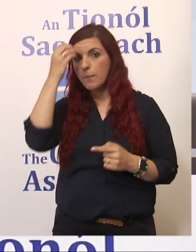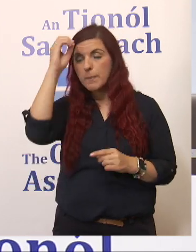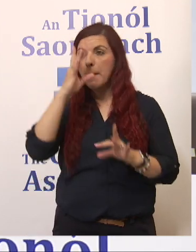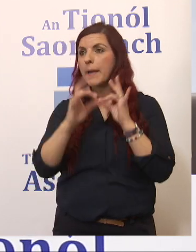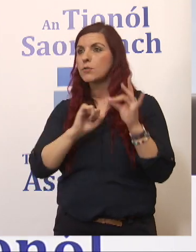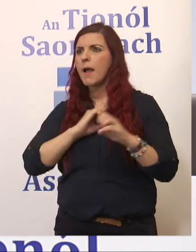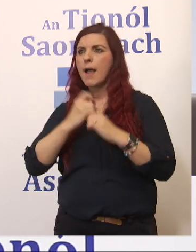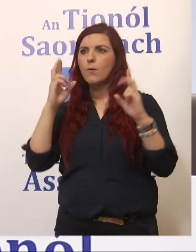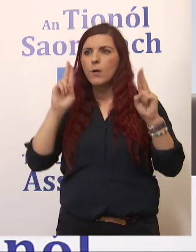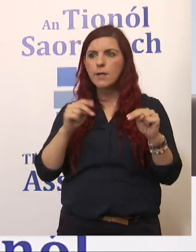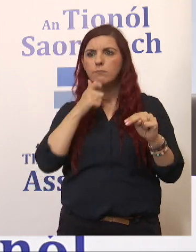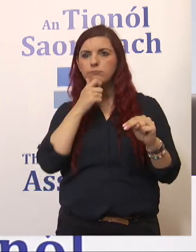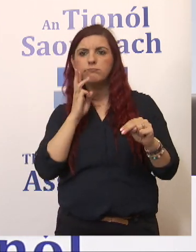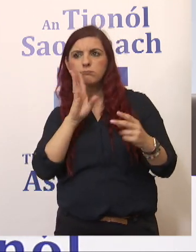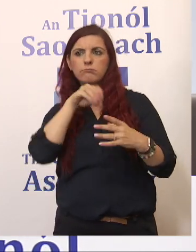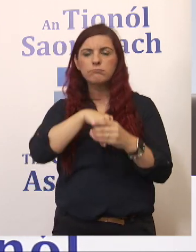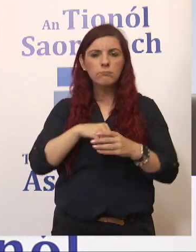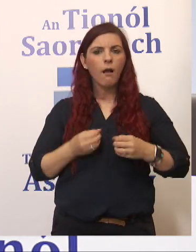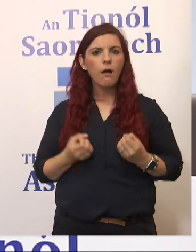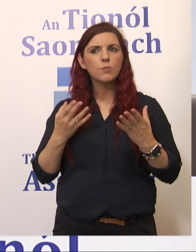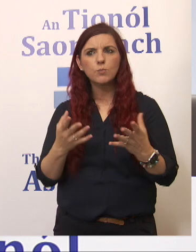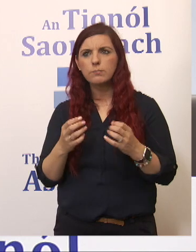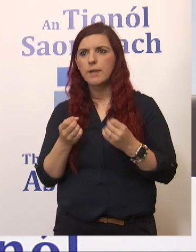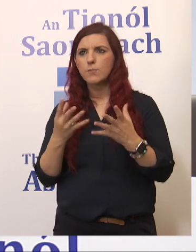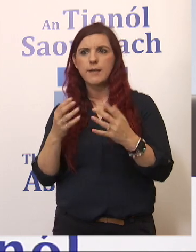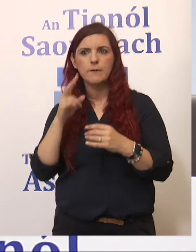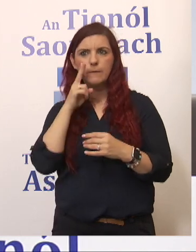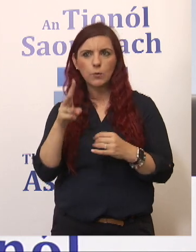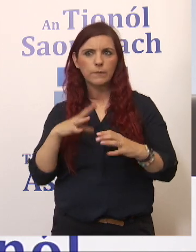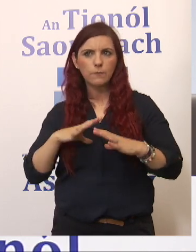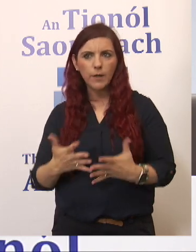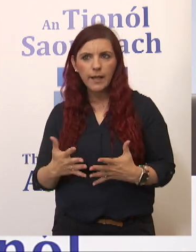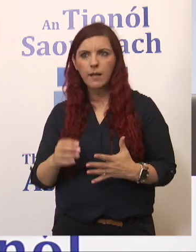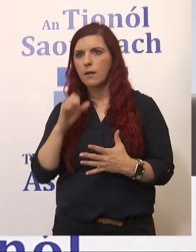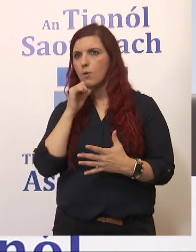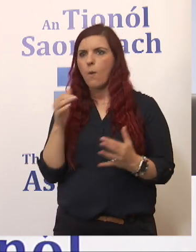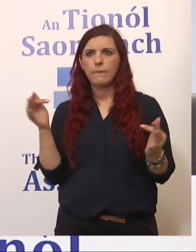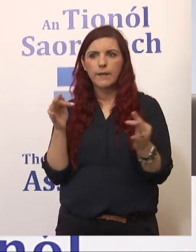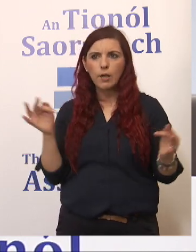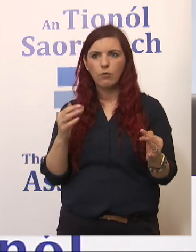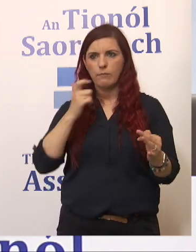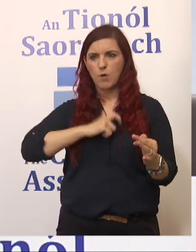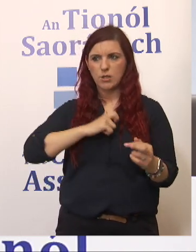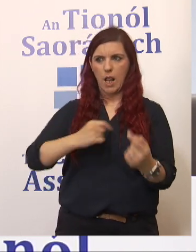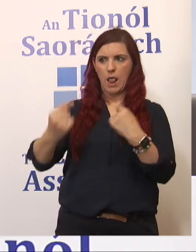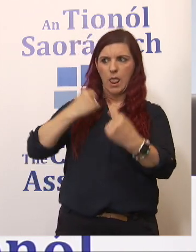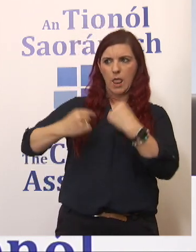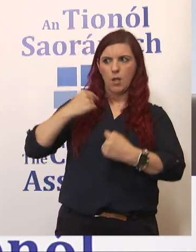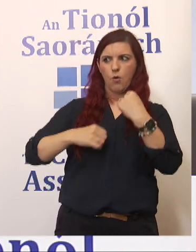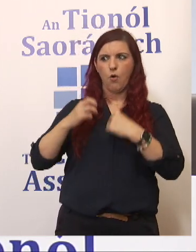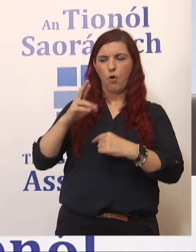make contributions and express their views freely without fear from personal attacks or criticism. The